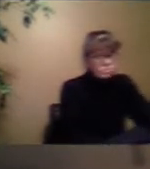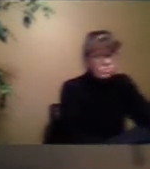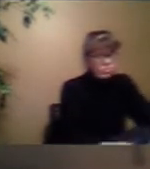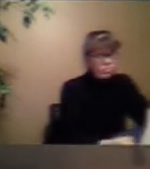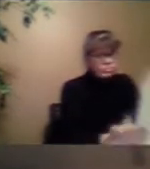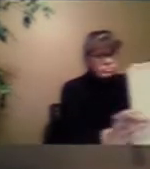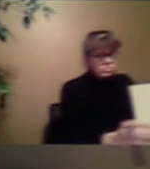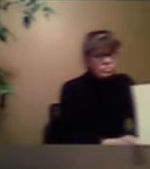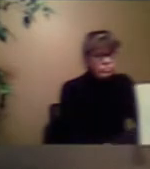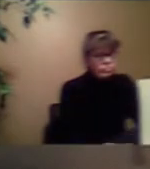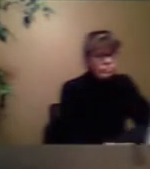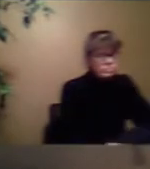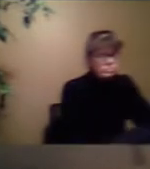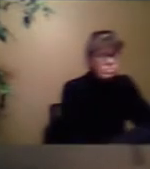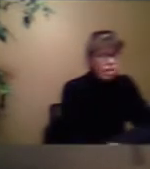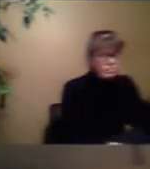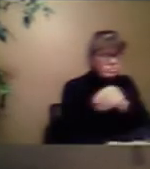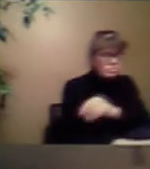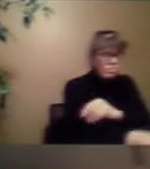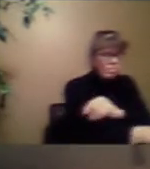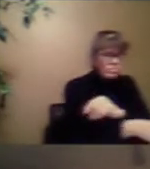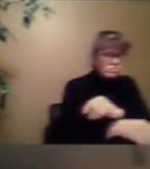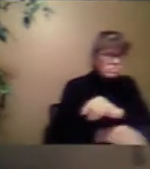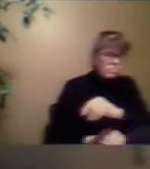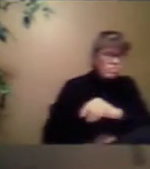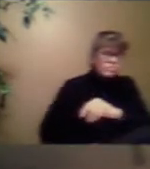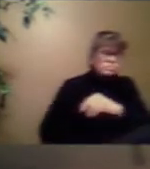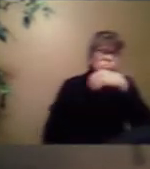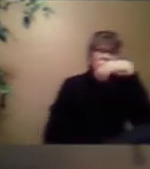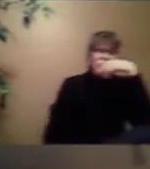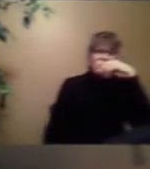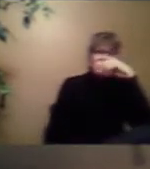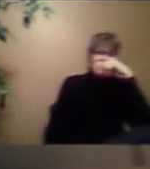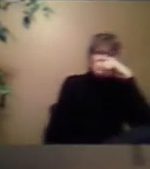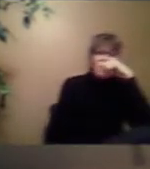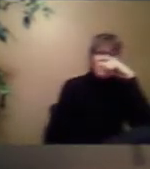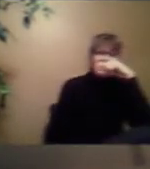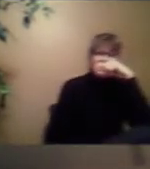So this has not been rushed. The information has been out there for everyone.